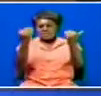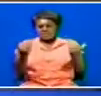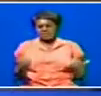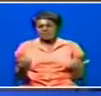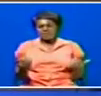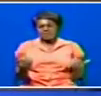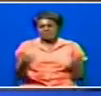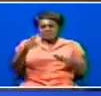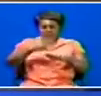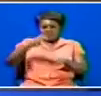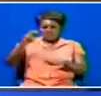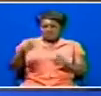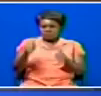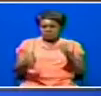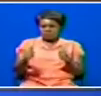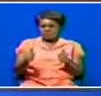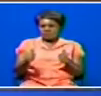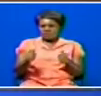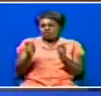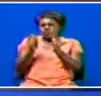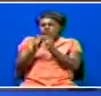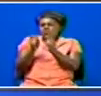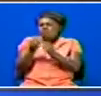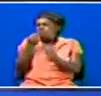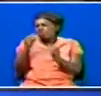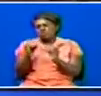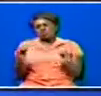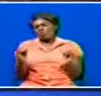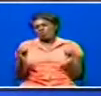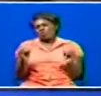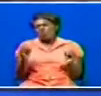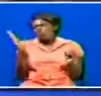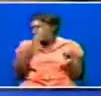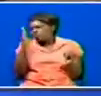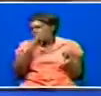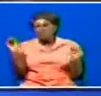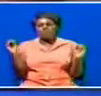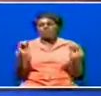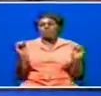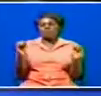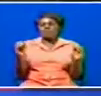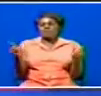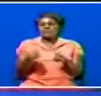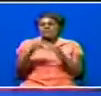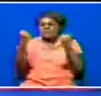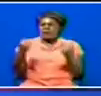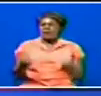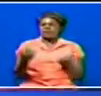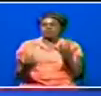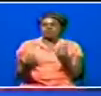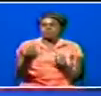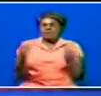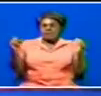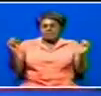An advantage that termites don't eat them, they don't rot, and it's difficult to burn them, and